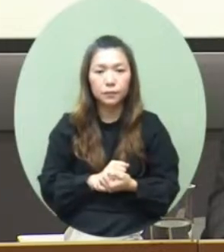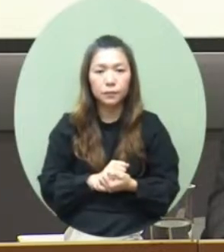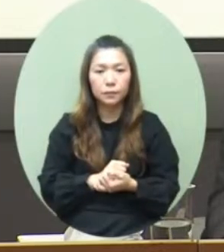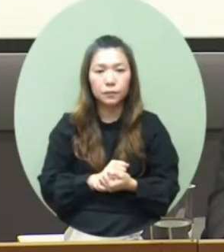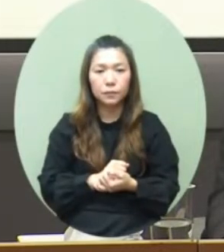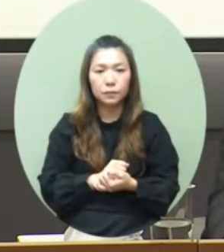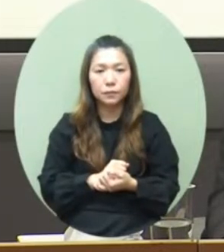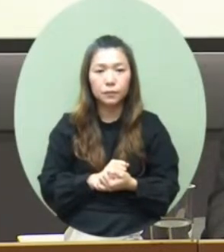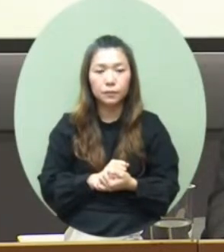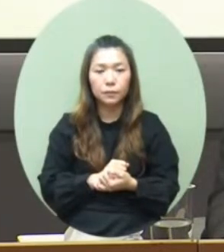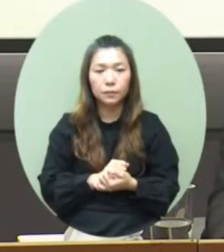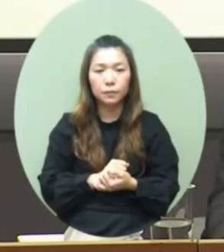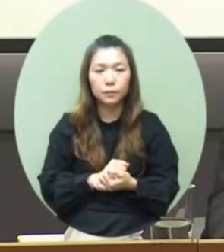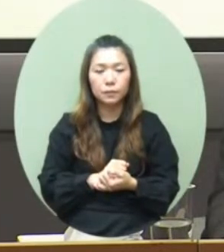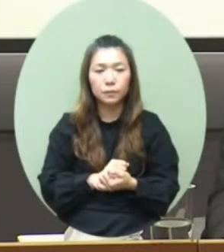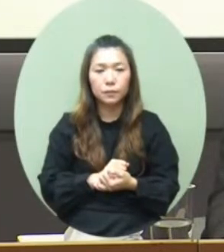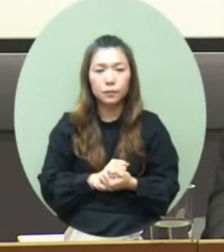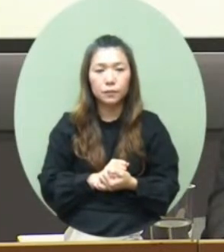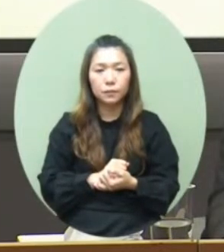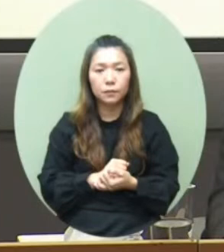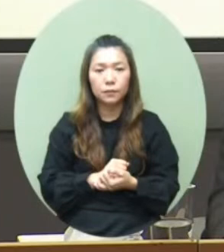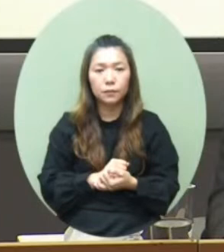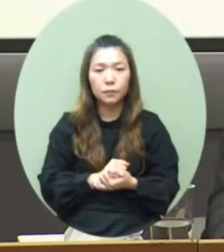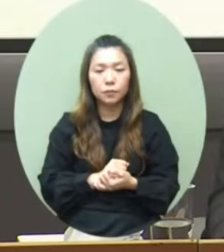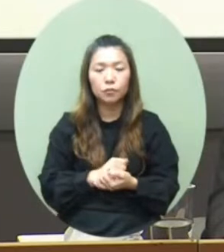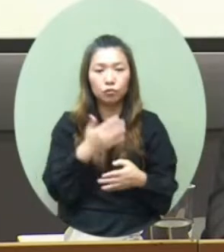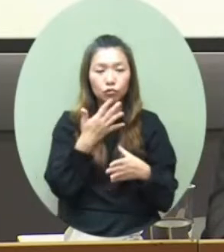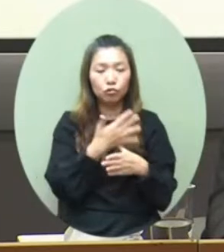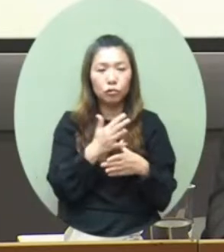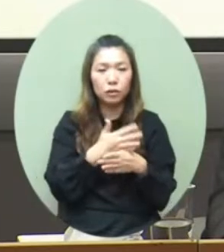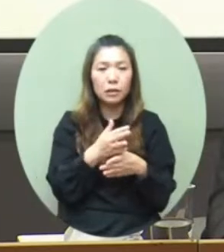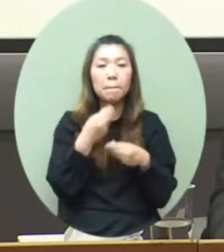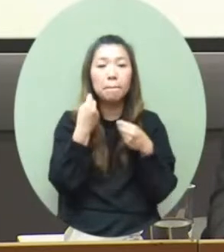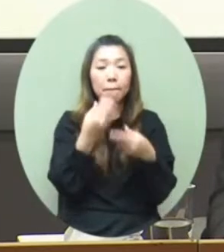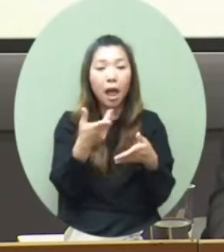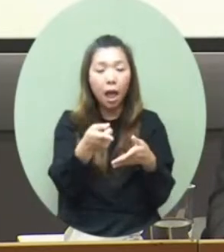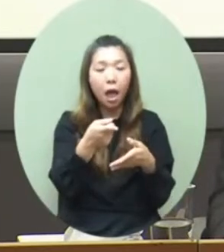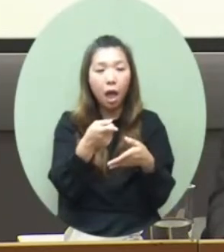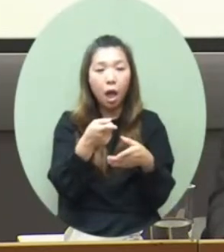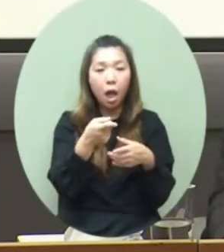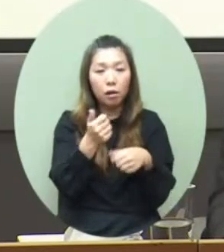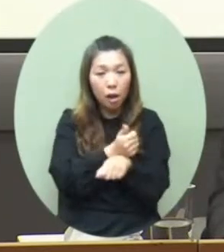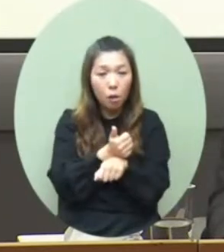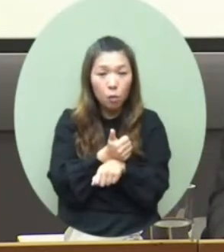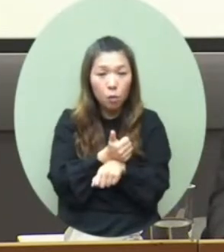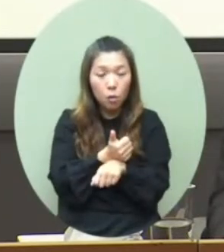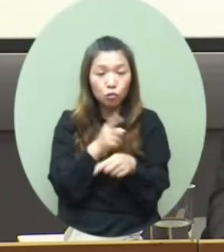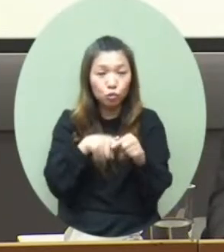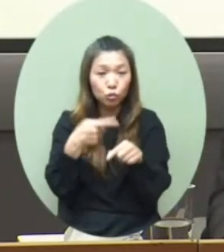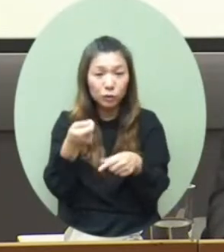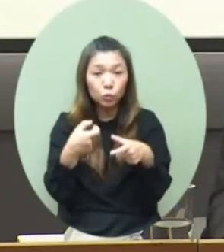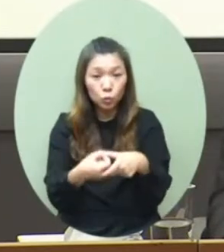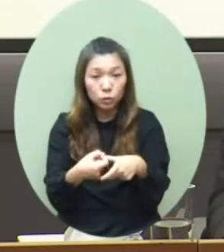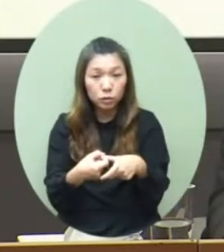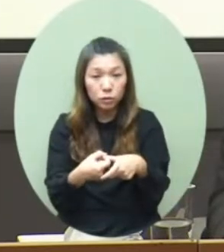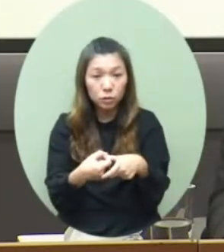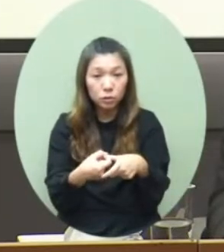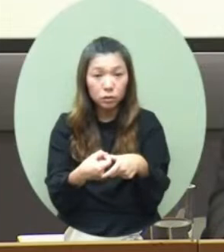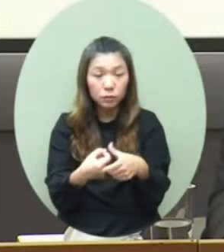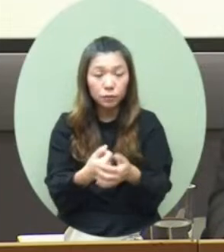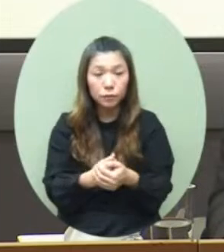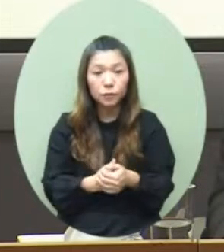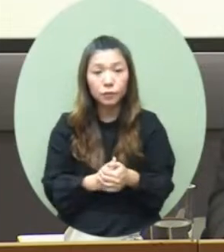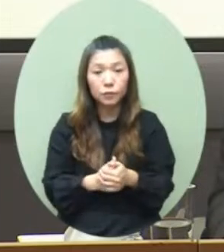to SMEs, that would enhance their business receipts, enhance the employment, and